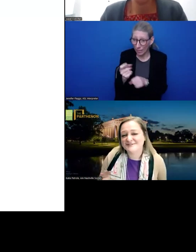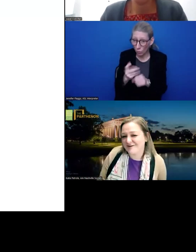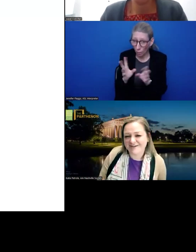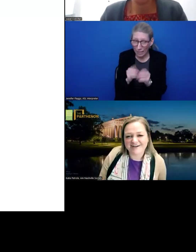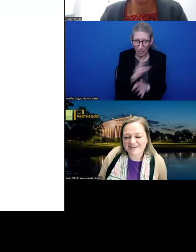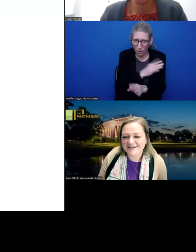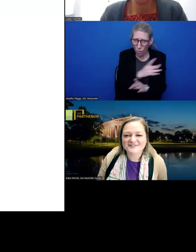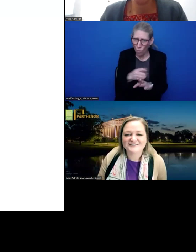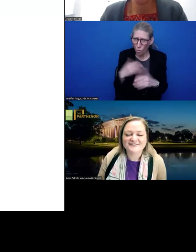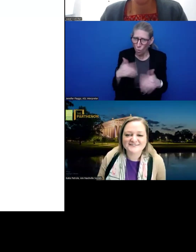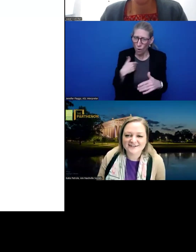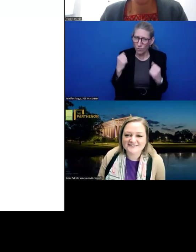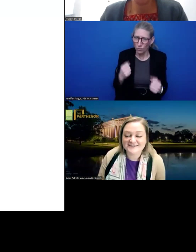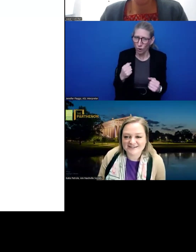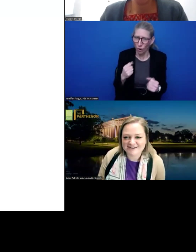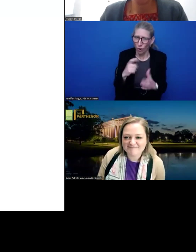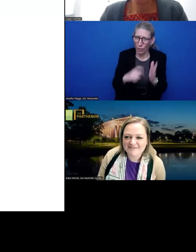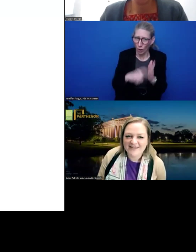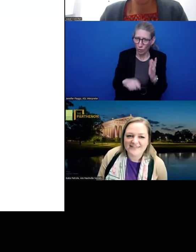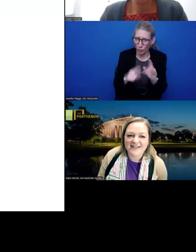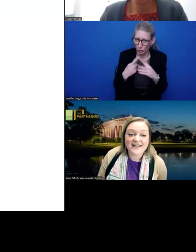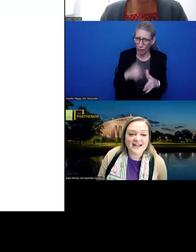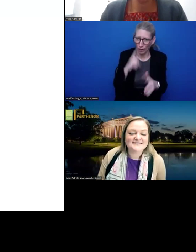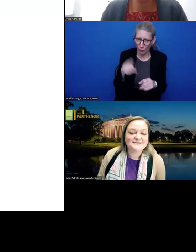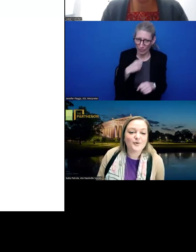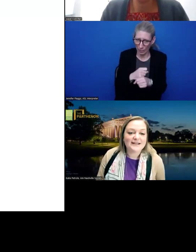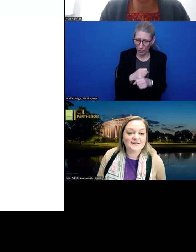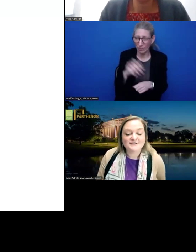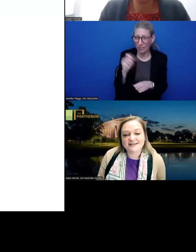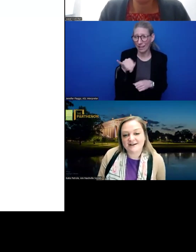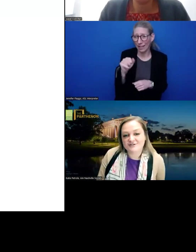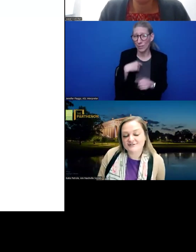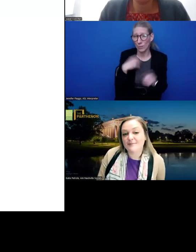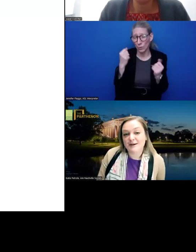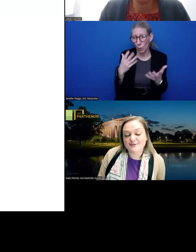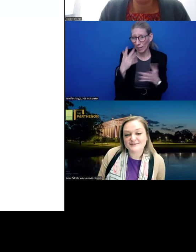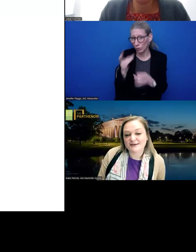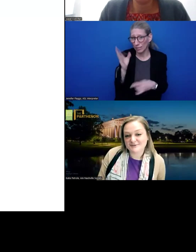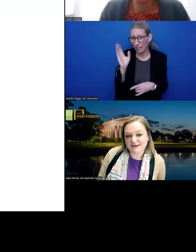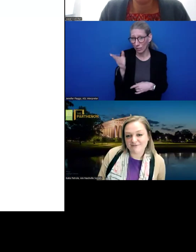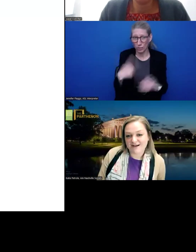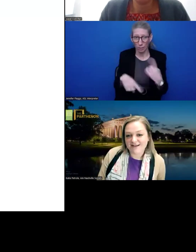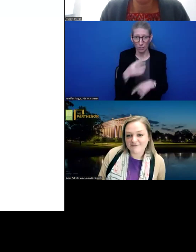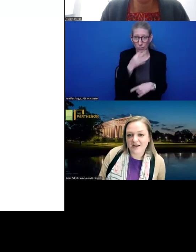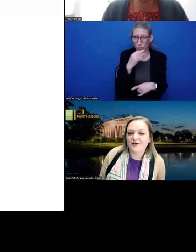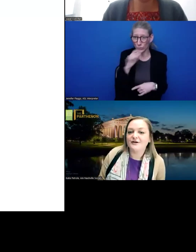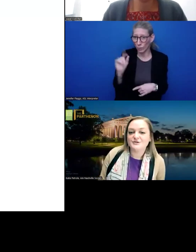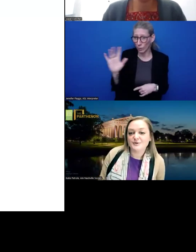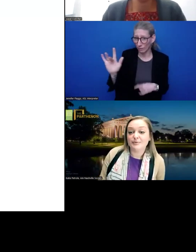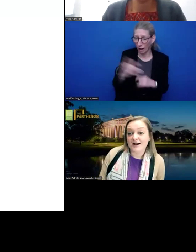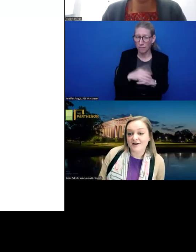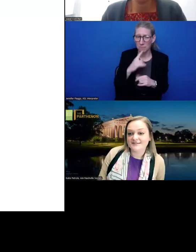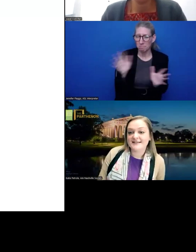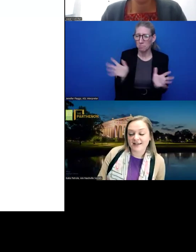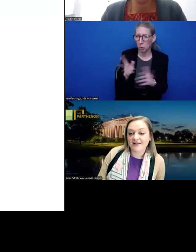had a strong archaeological start to the year. The AIA has so many interesting lectures coming up in 2025. I encourage you